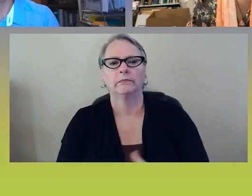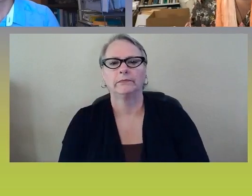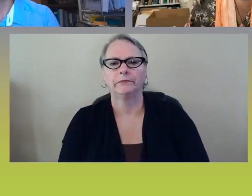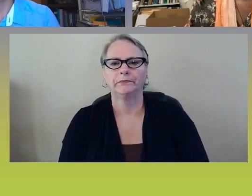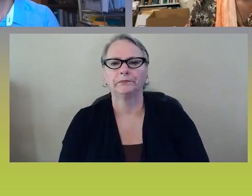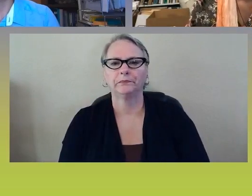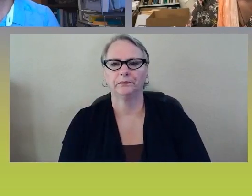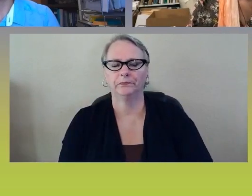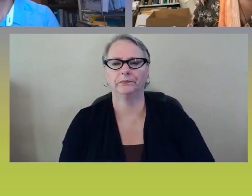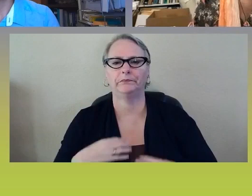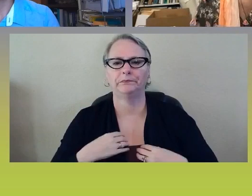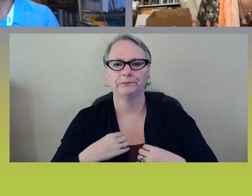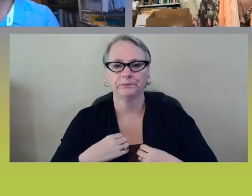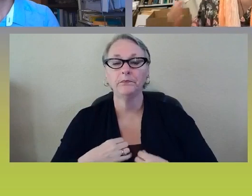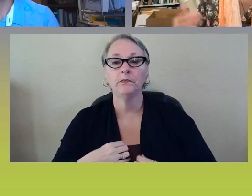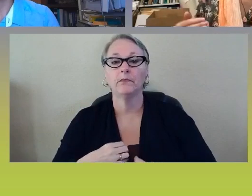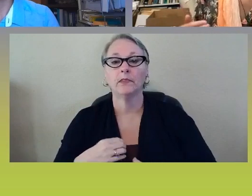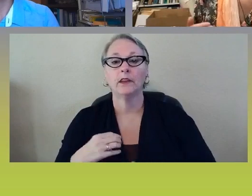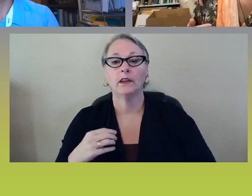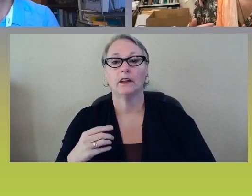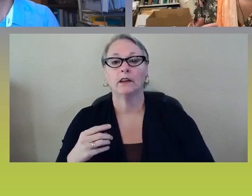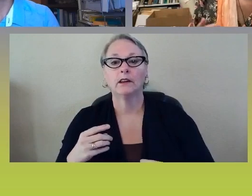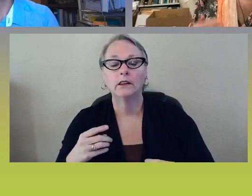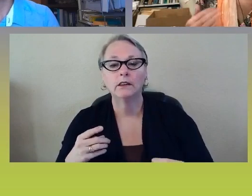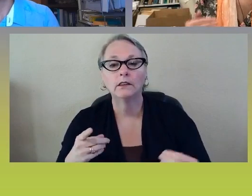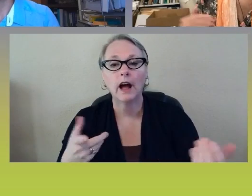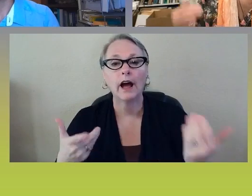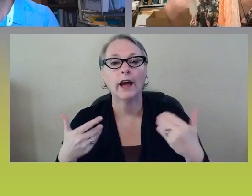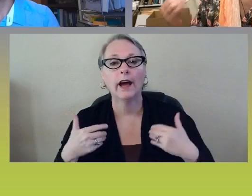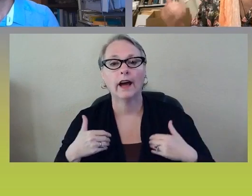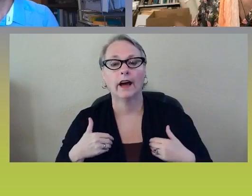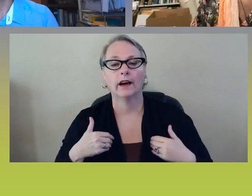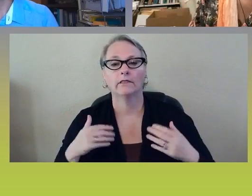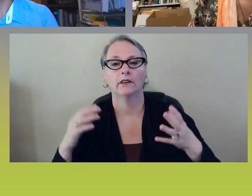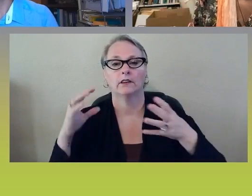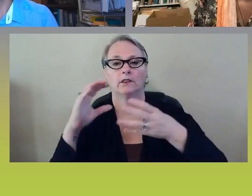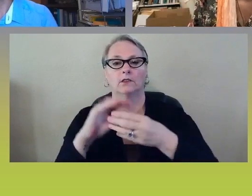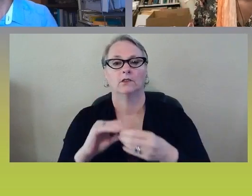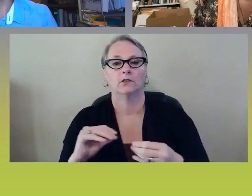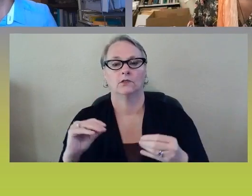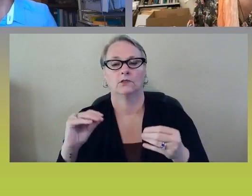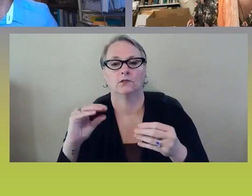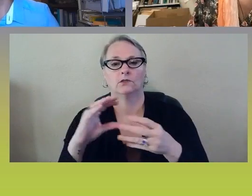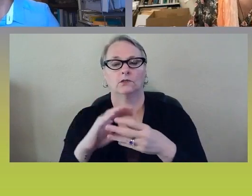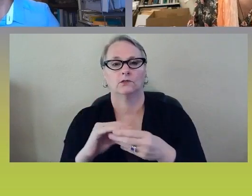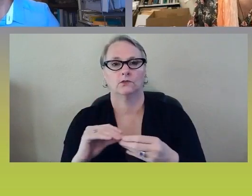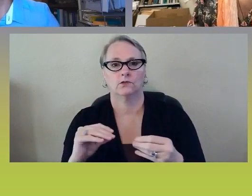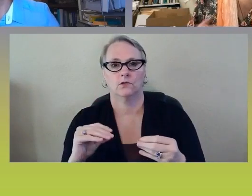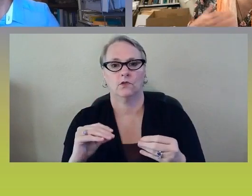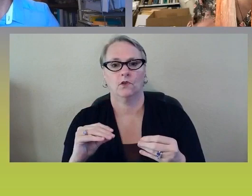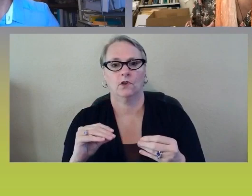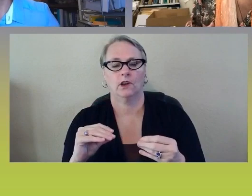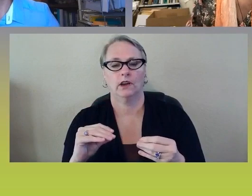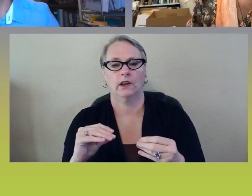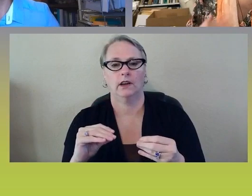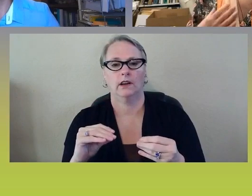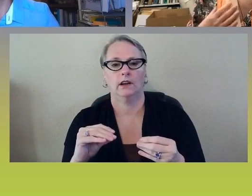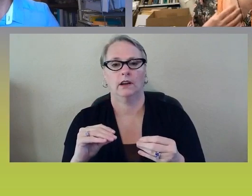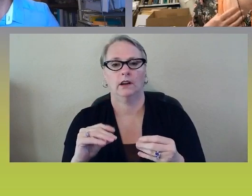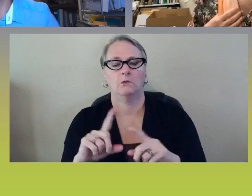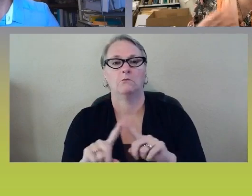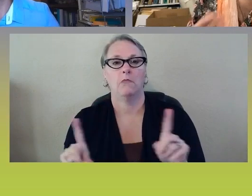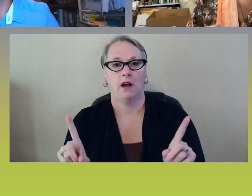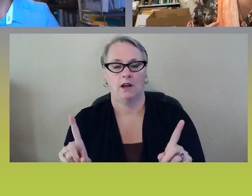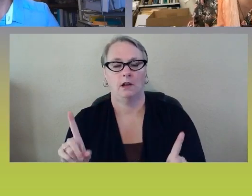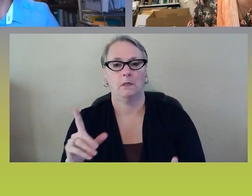I had these stories secondhand. Unfortunately, I was not there. But in my